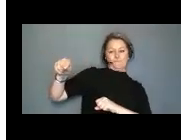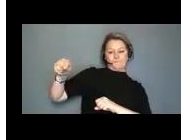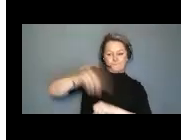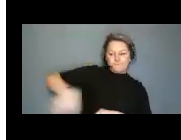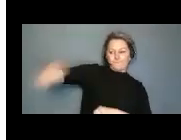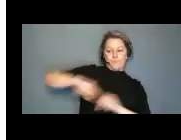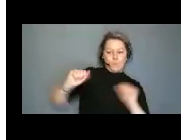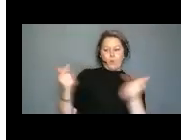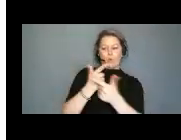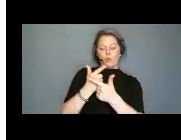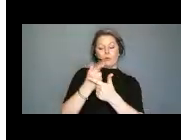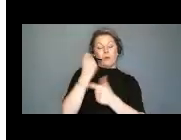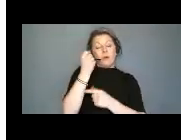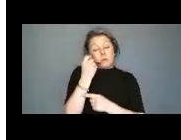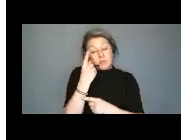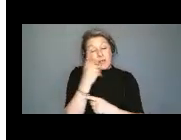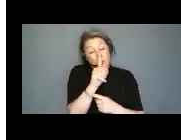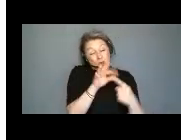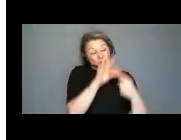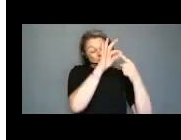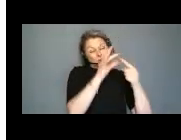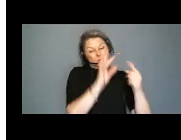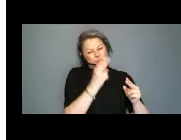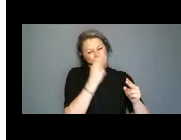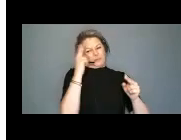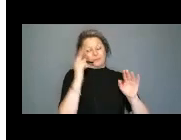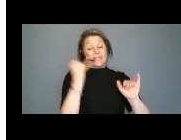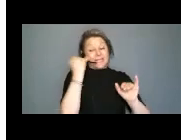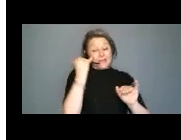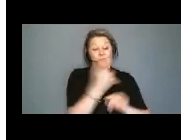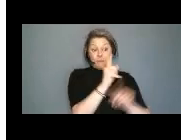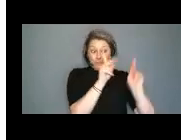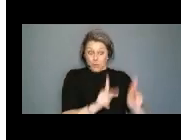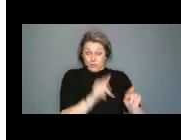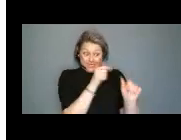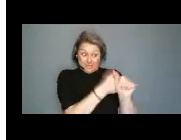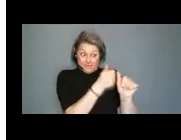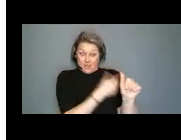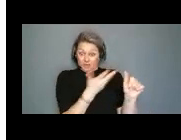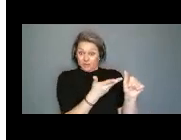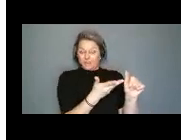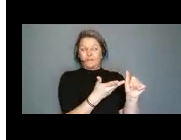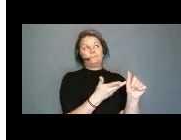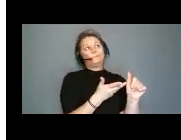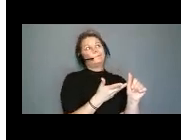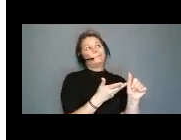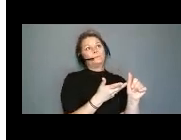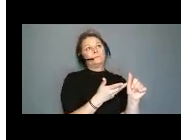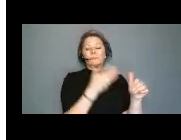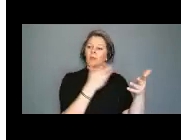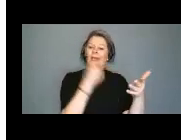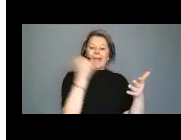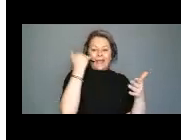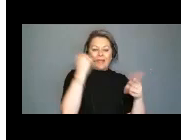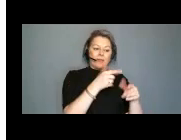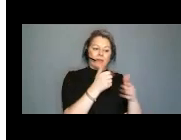that rule would be any individual who is being actively treated under the Mental Health